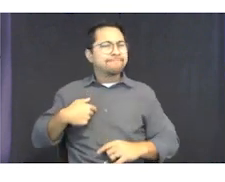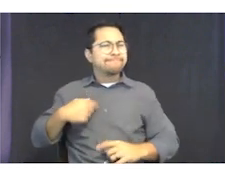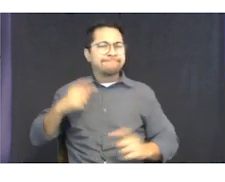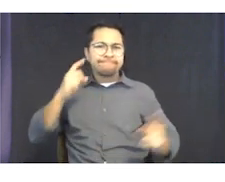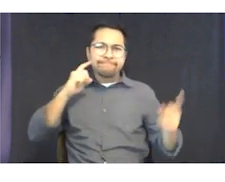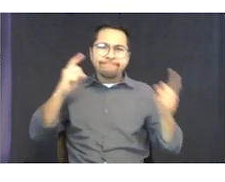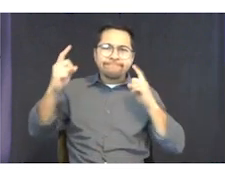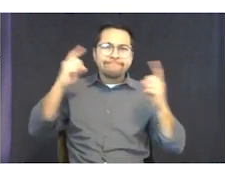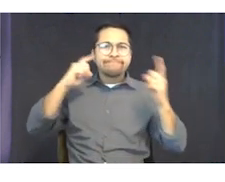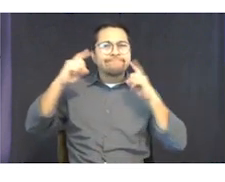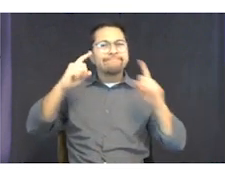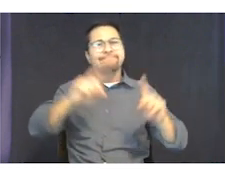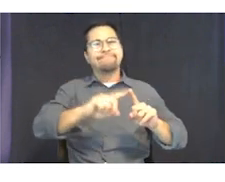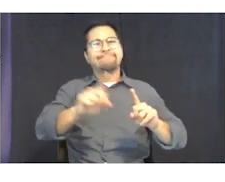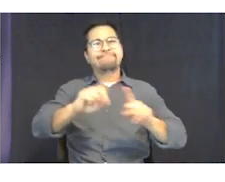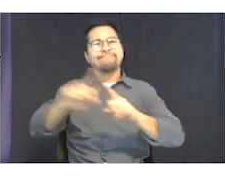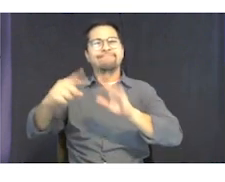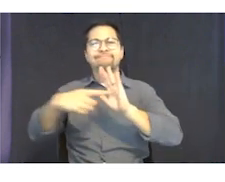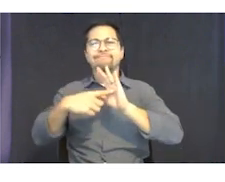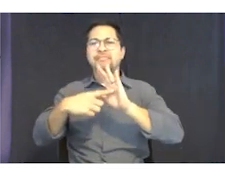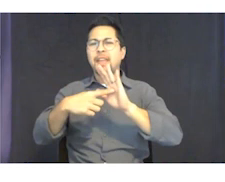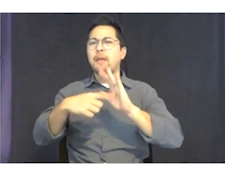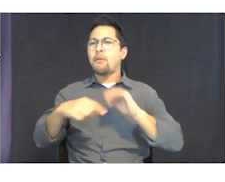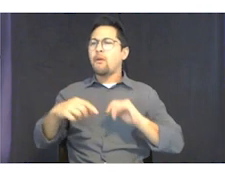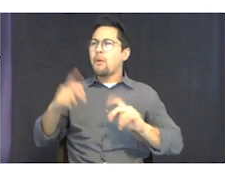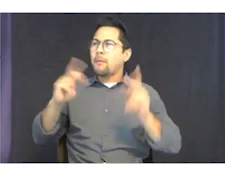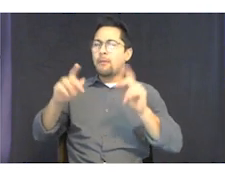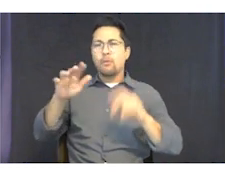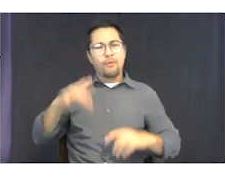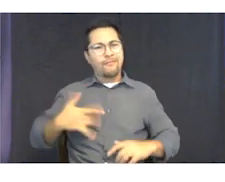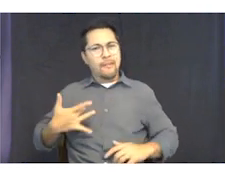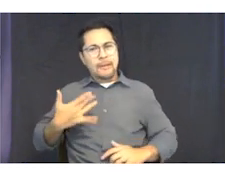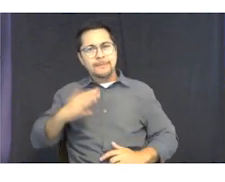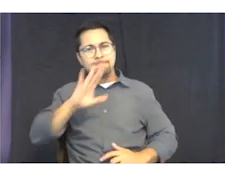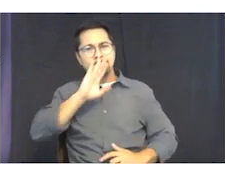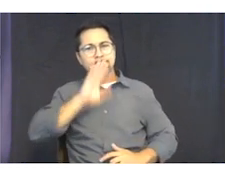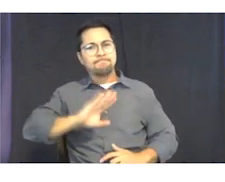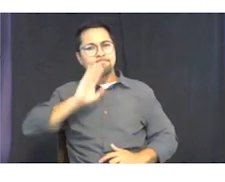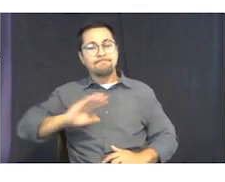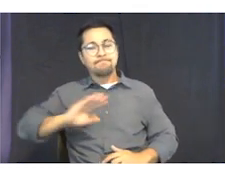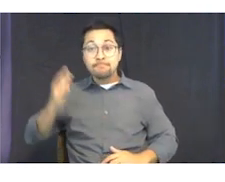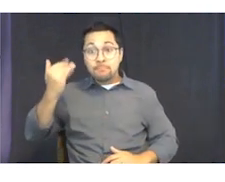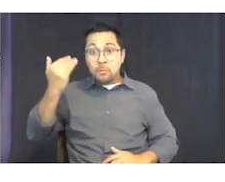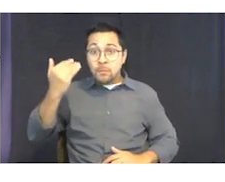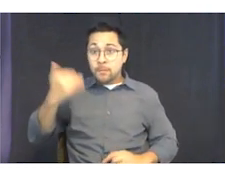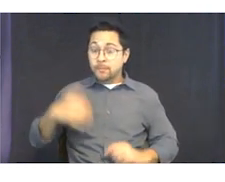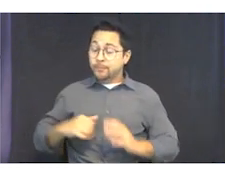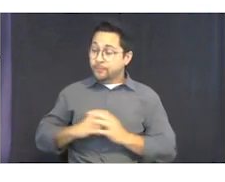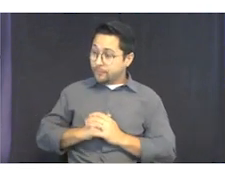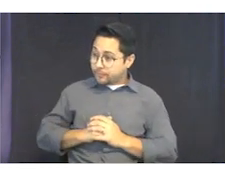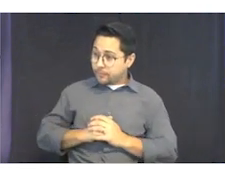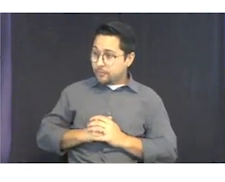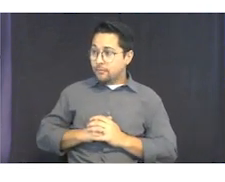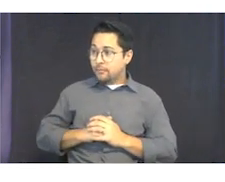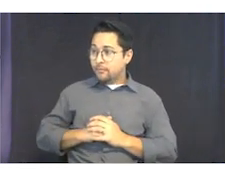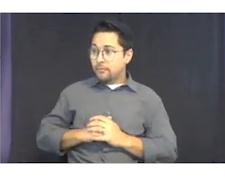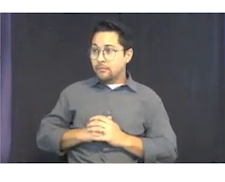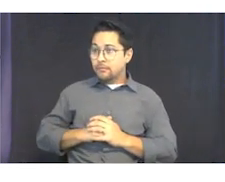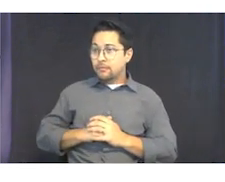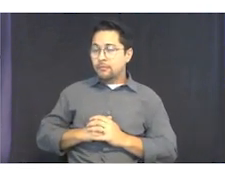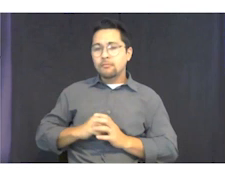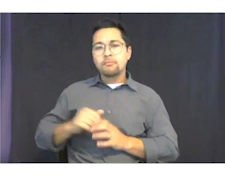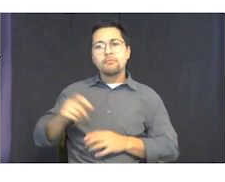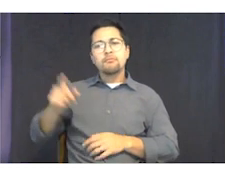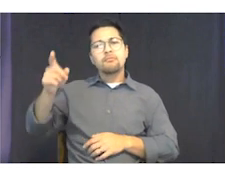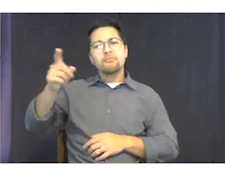countless examples of parents who are, they're frustrated because what ends up happening is they are